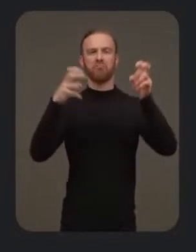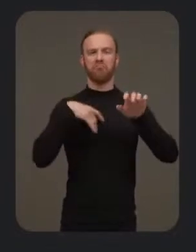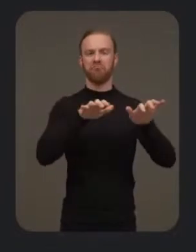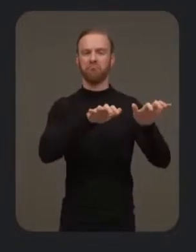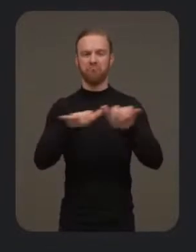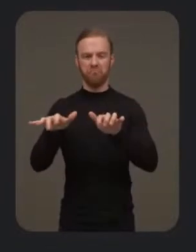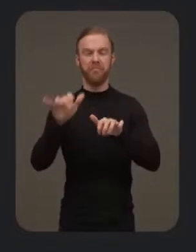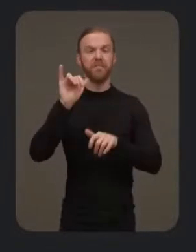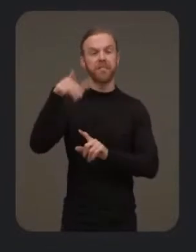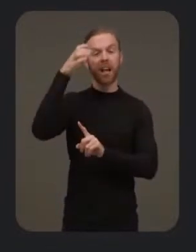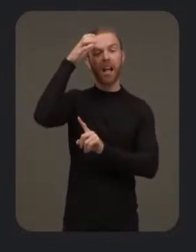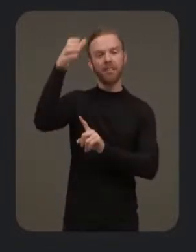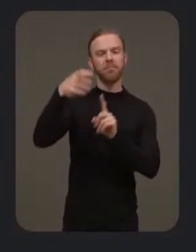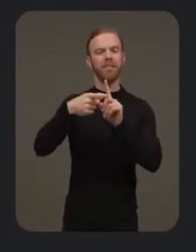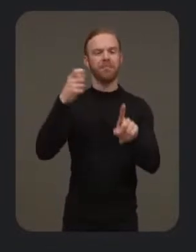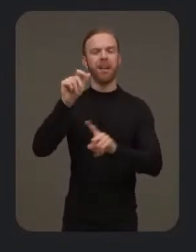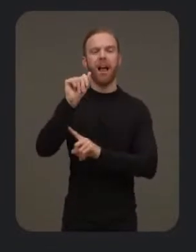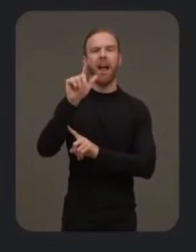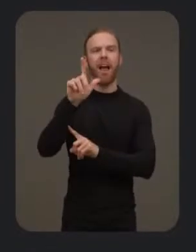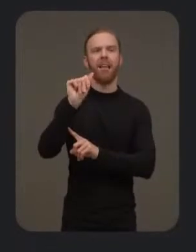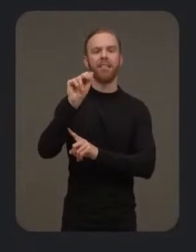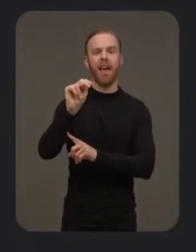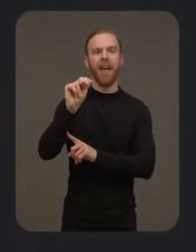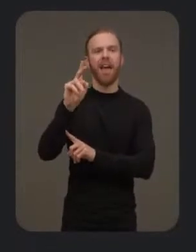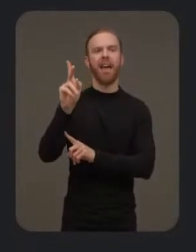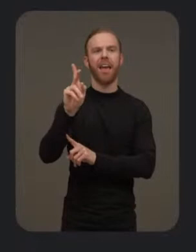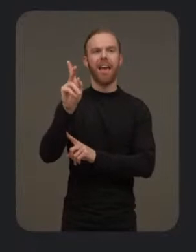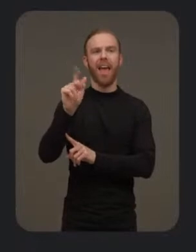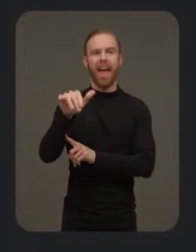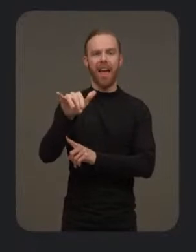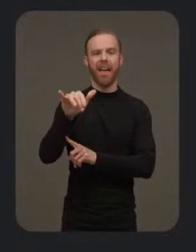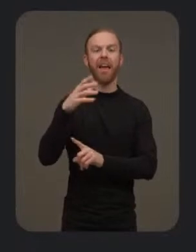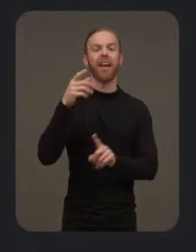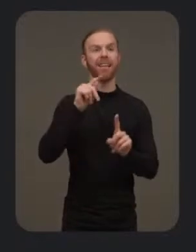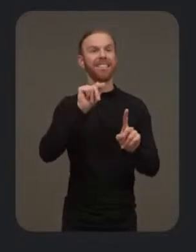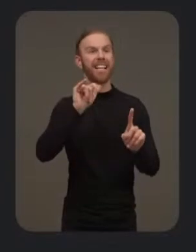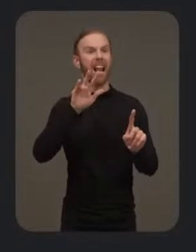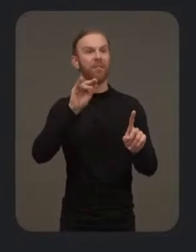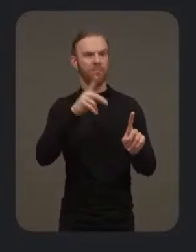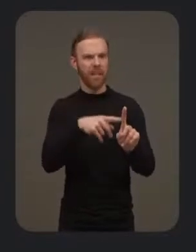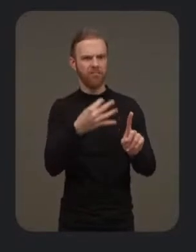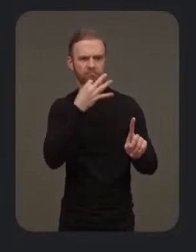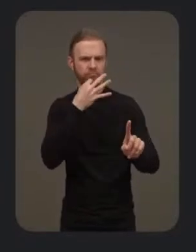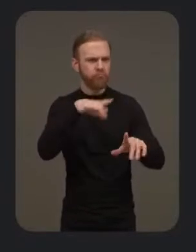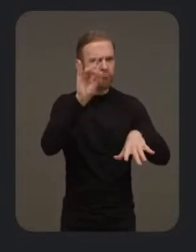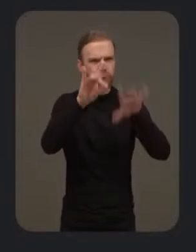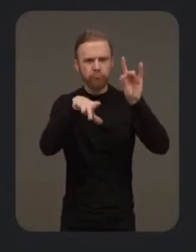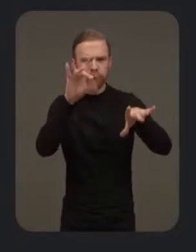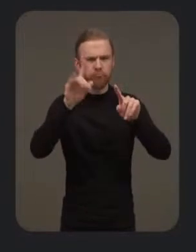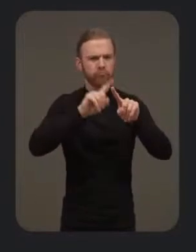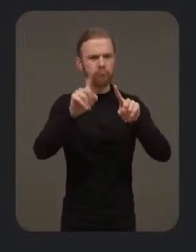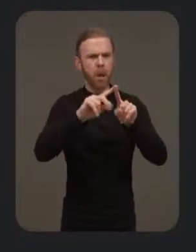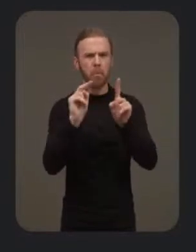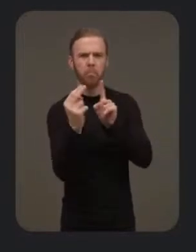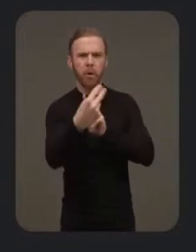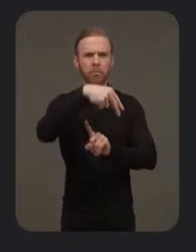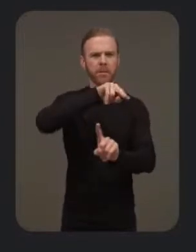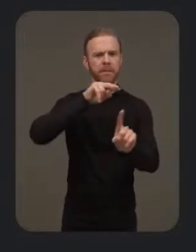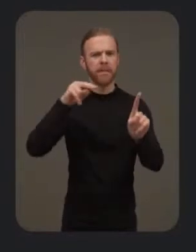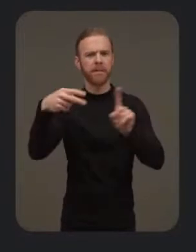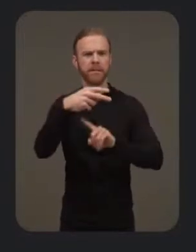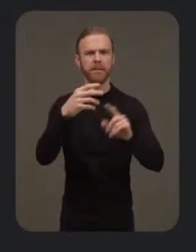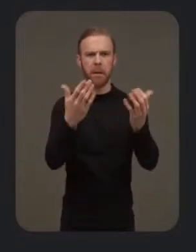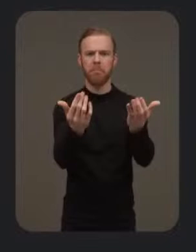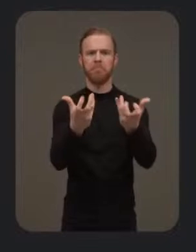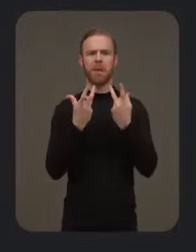concept from Alan Kay. Again, Tailwind, going out, finding all the different things. You can see how quick it comes back. There it is. And